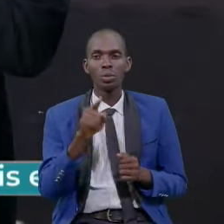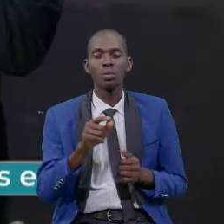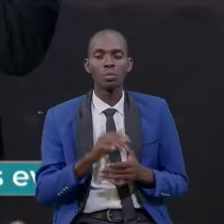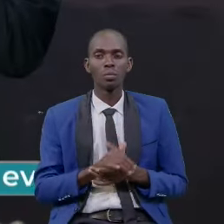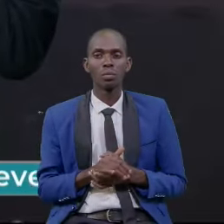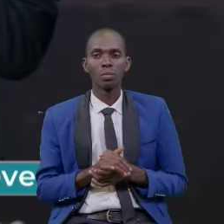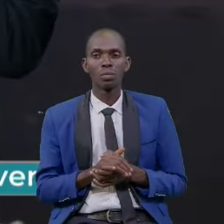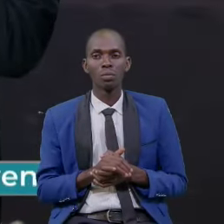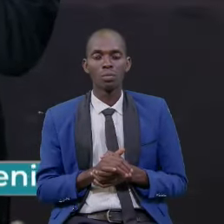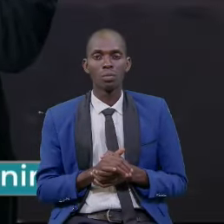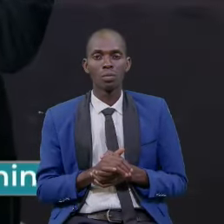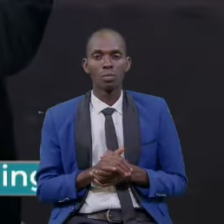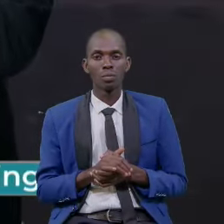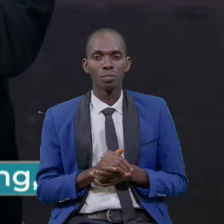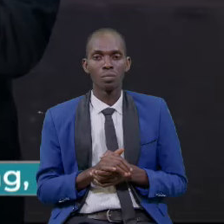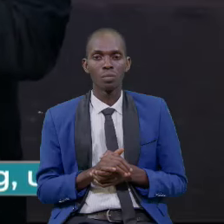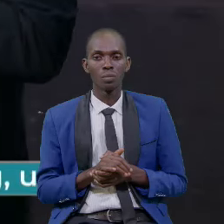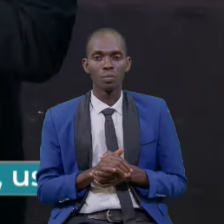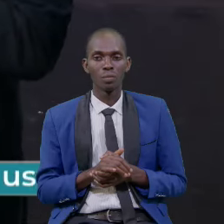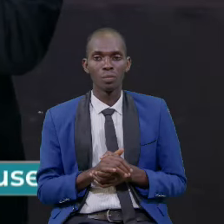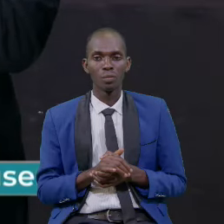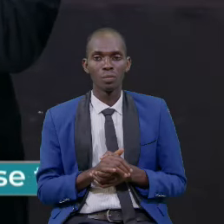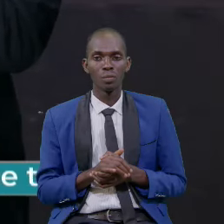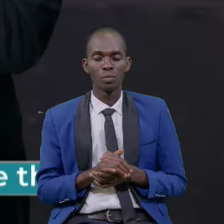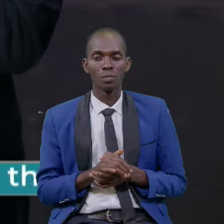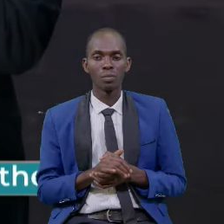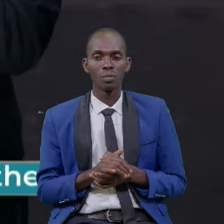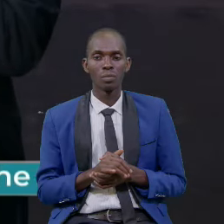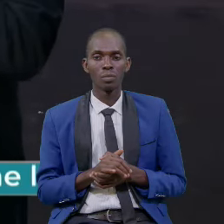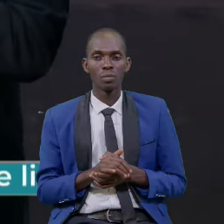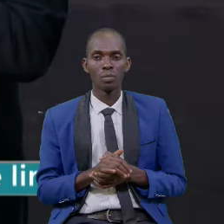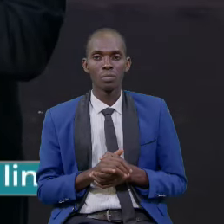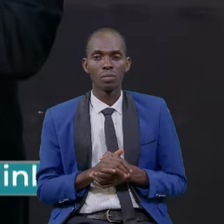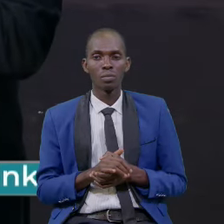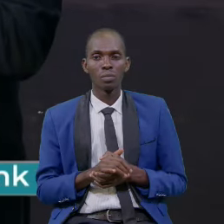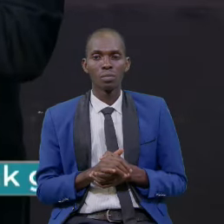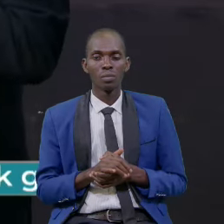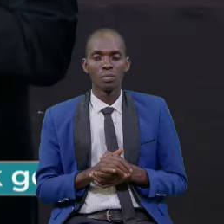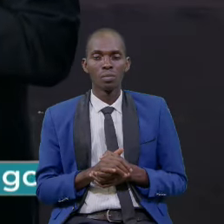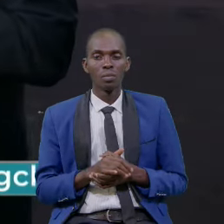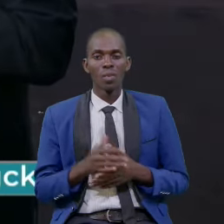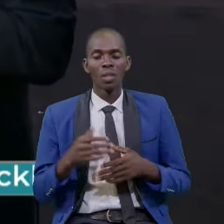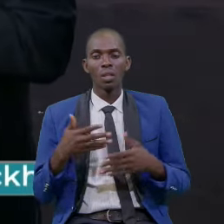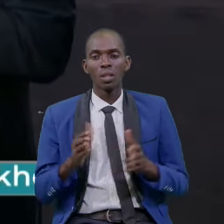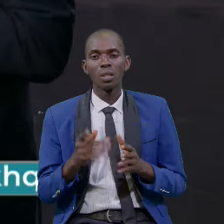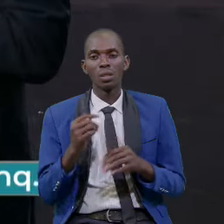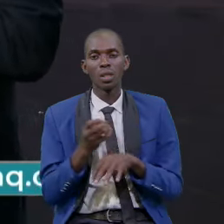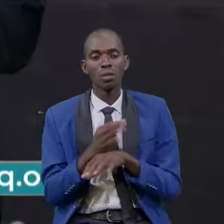the overflow, the other side, let's make sure that the counselors are there to assist them.